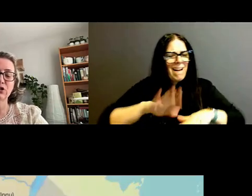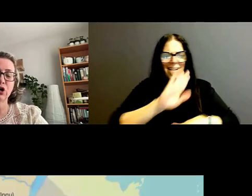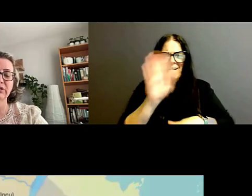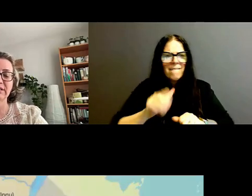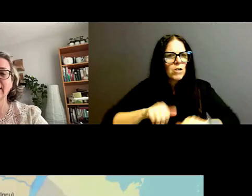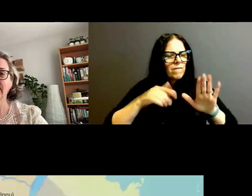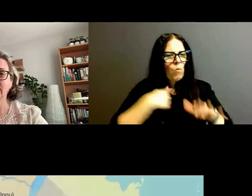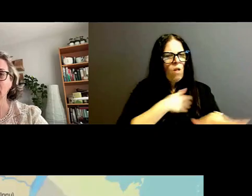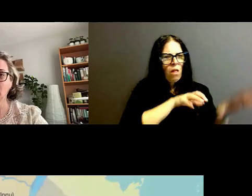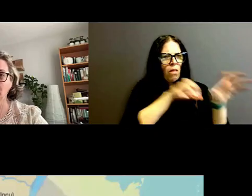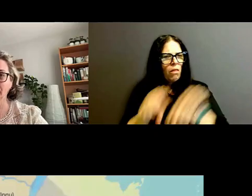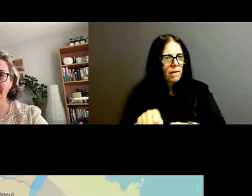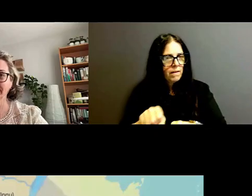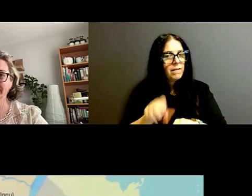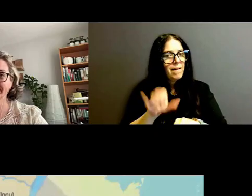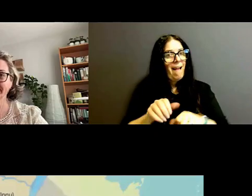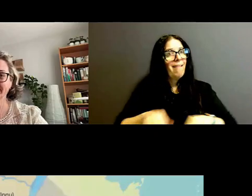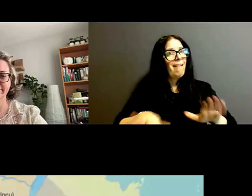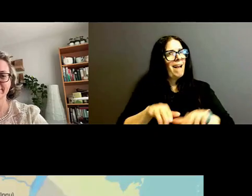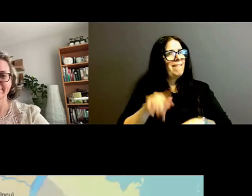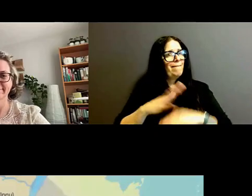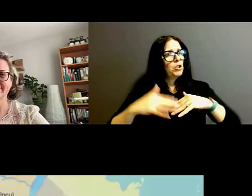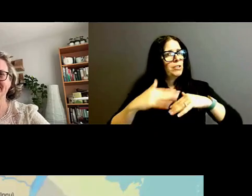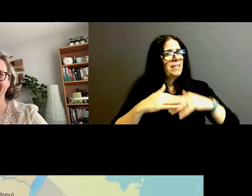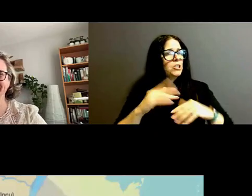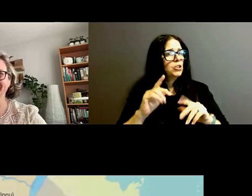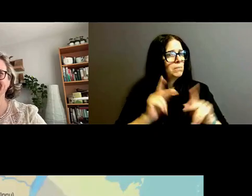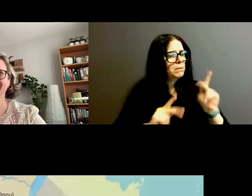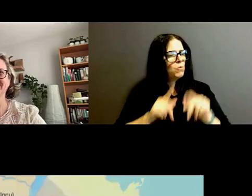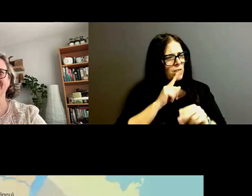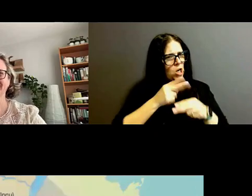people that call this land home.